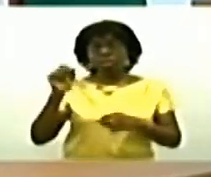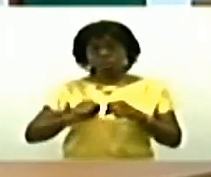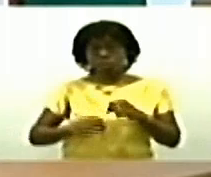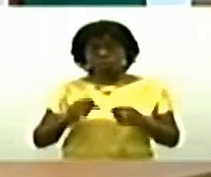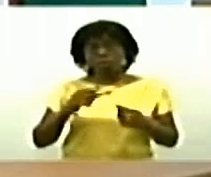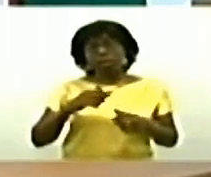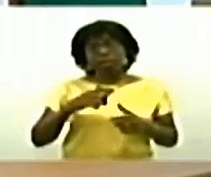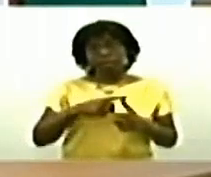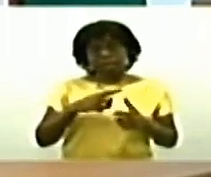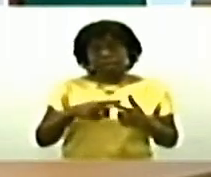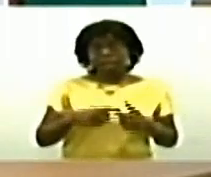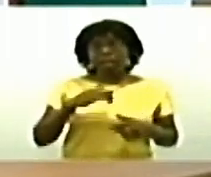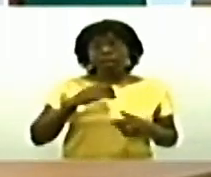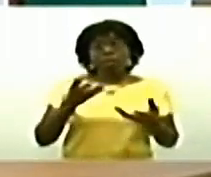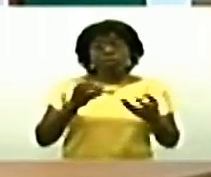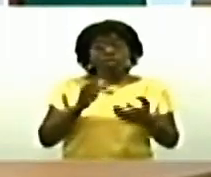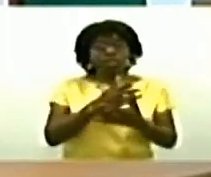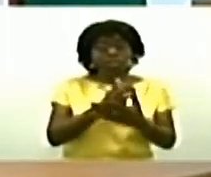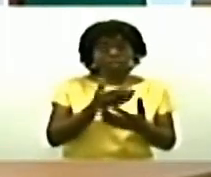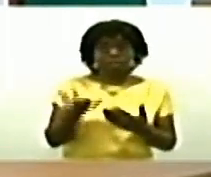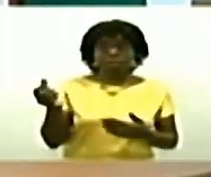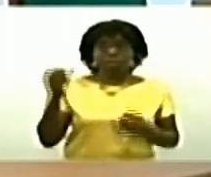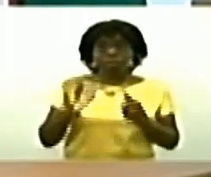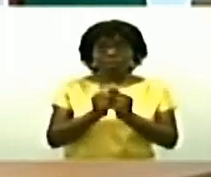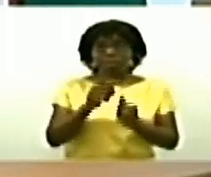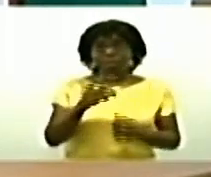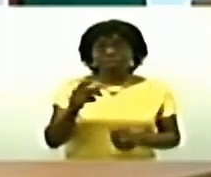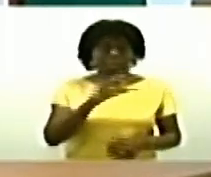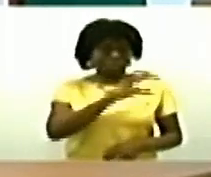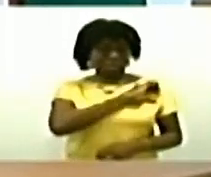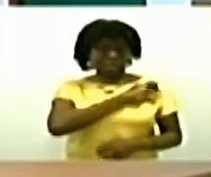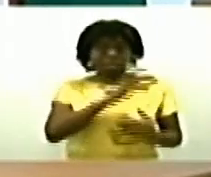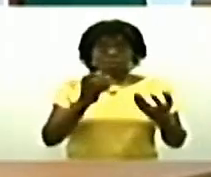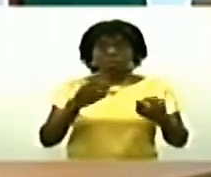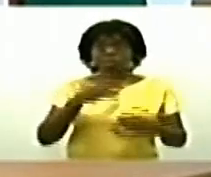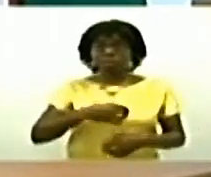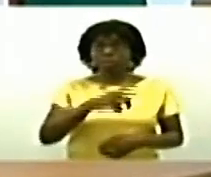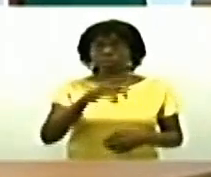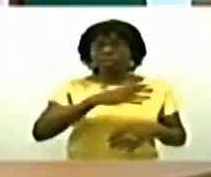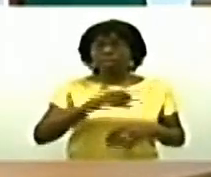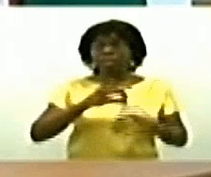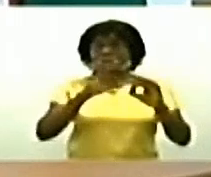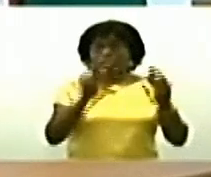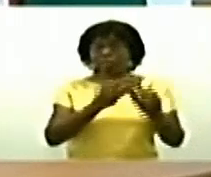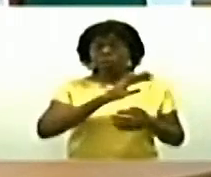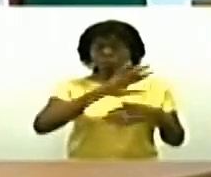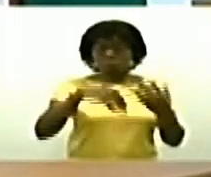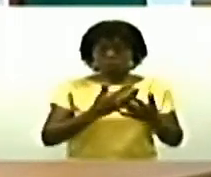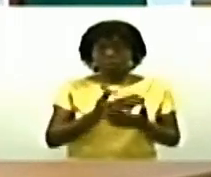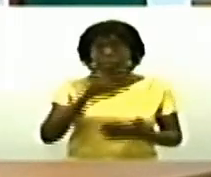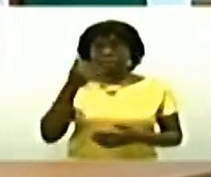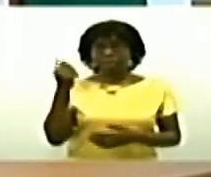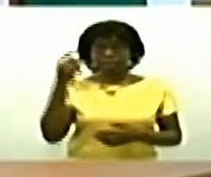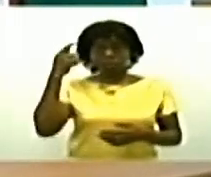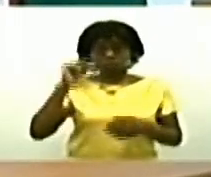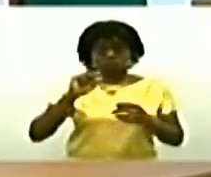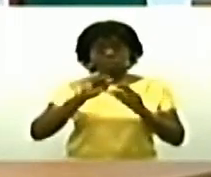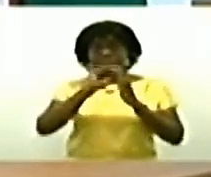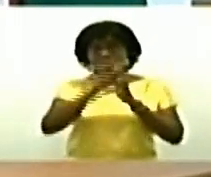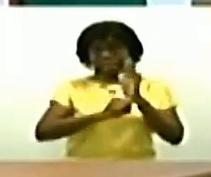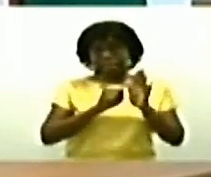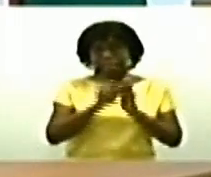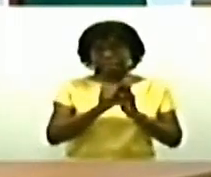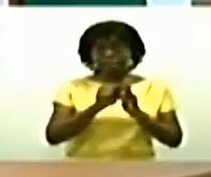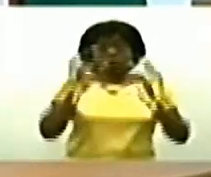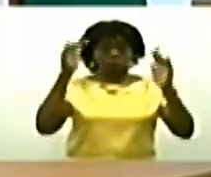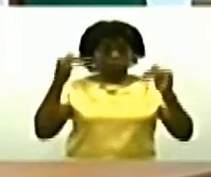I want to share those sentiments with you. Police officers, I want to wish you and your families all the best for the season. I hope